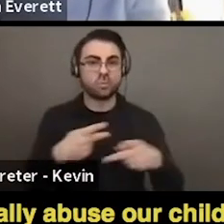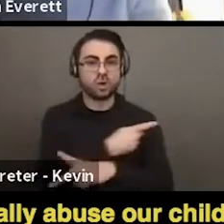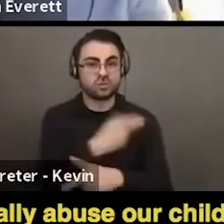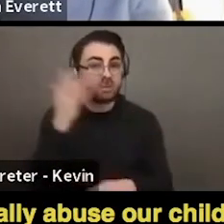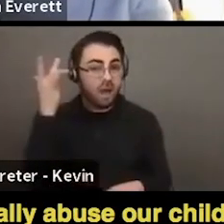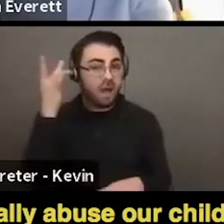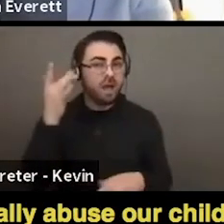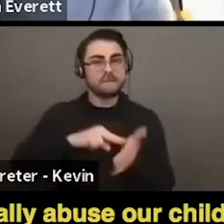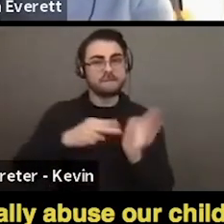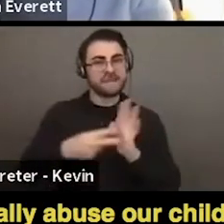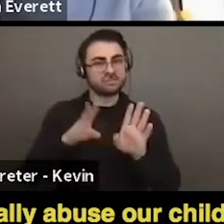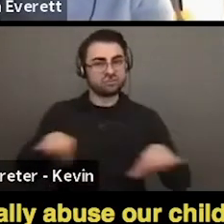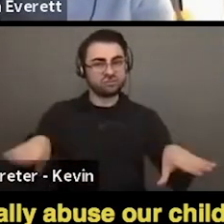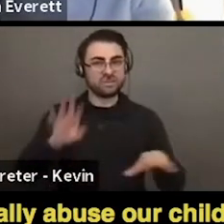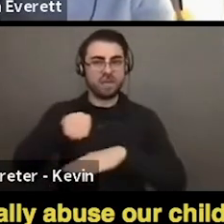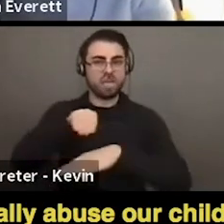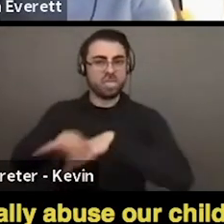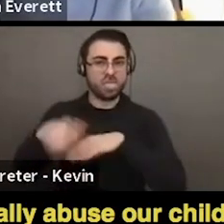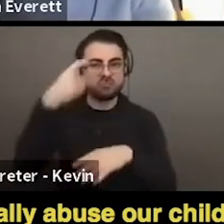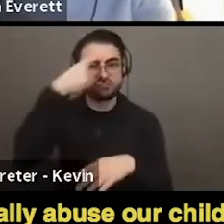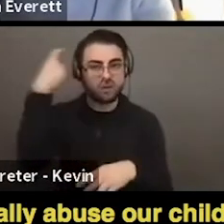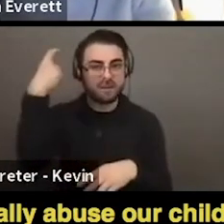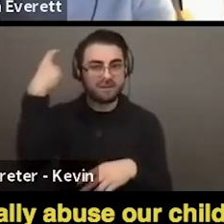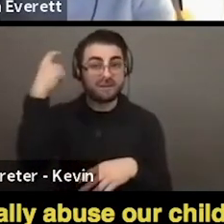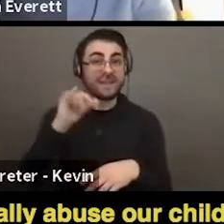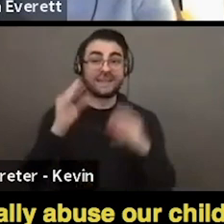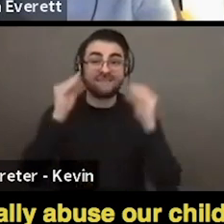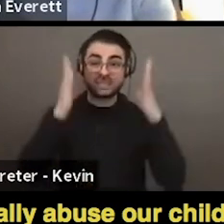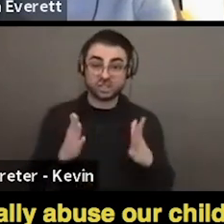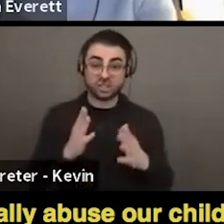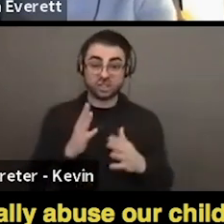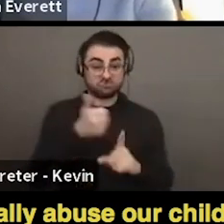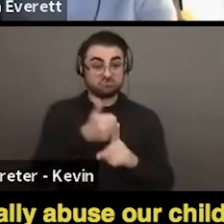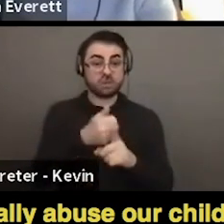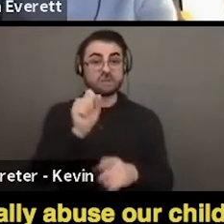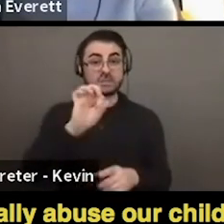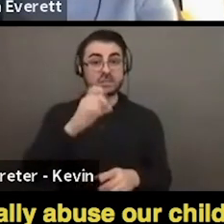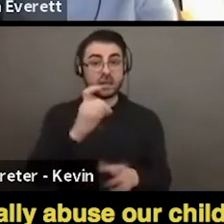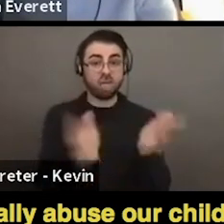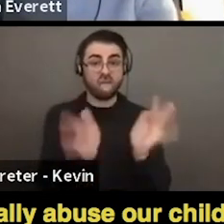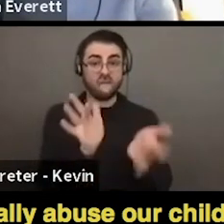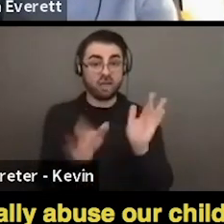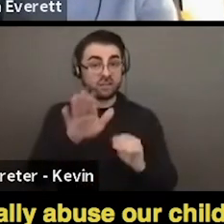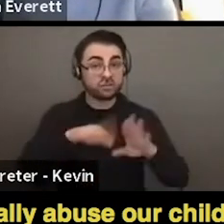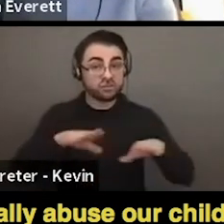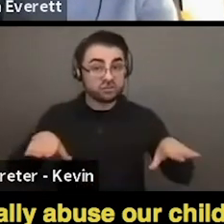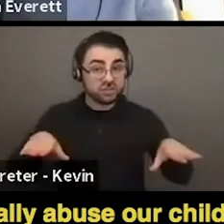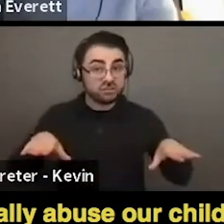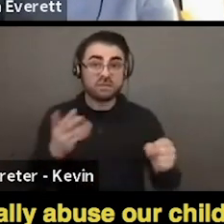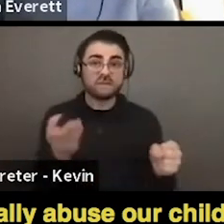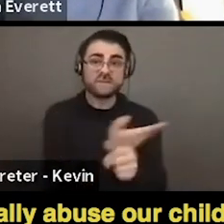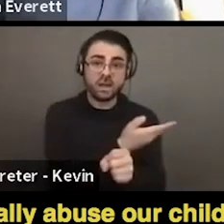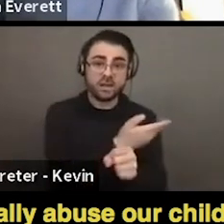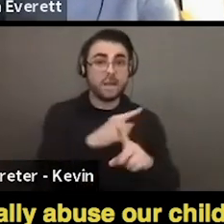And so as we fire the teachers who sexually abuse our children, we will be firing the teachers who do racist things to